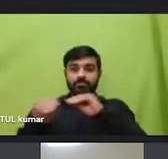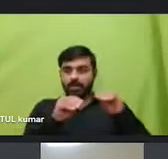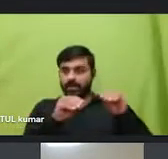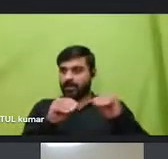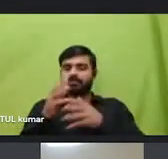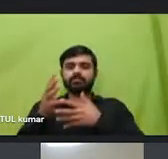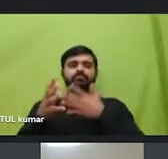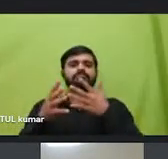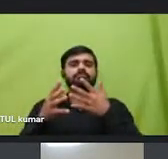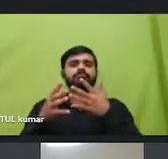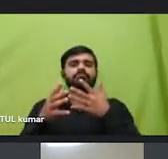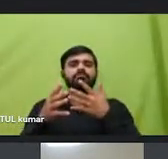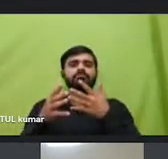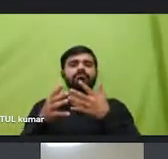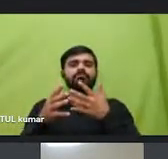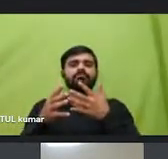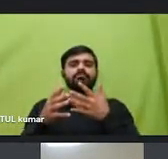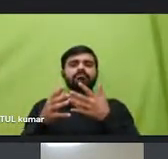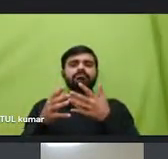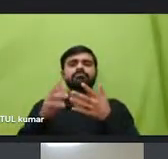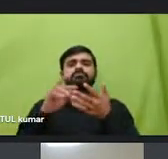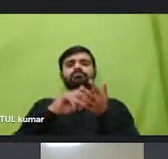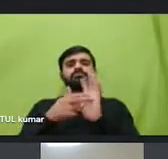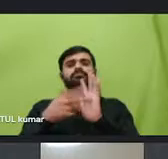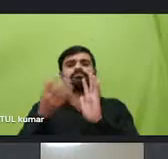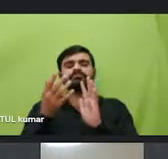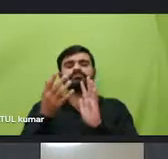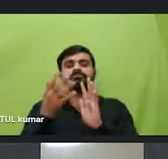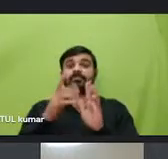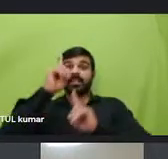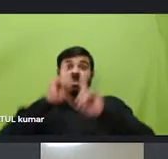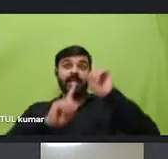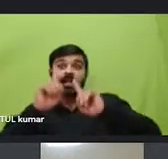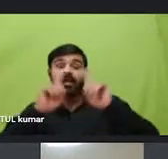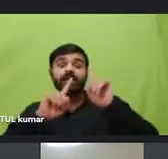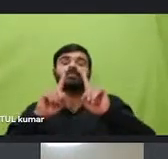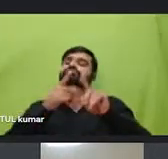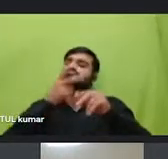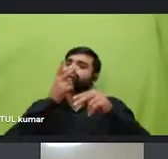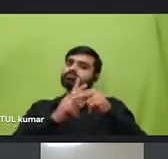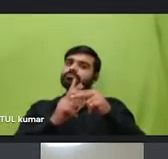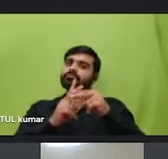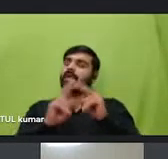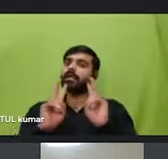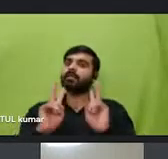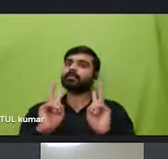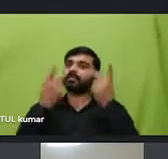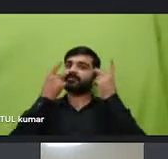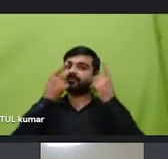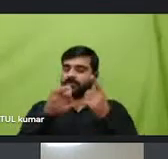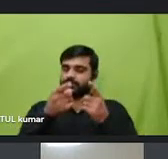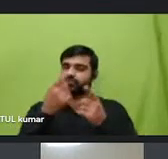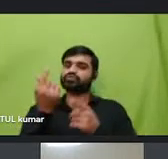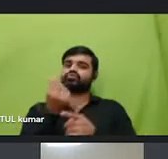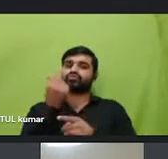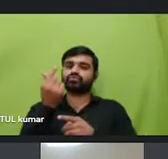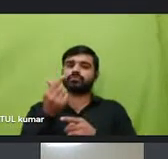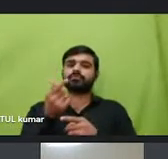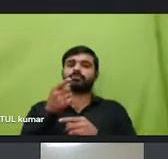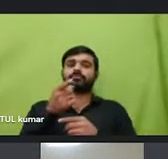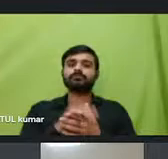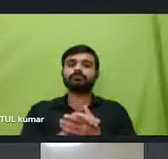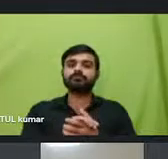this kind of gesturing, which was probably very iconic,